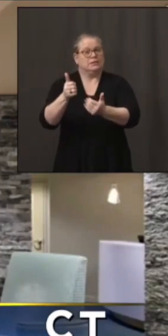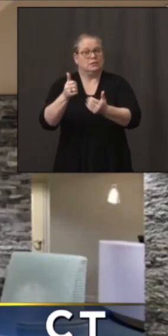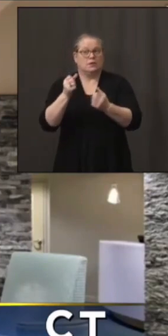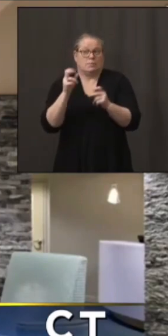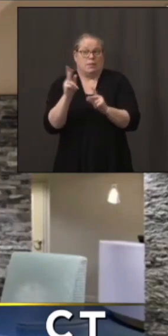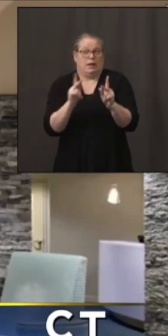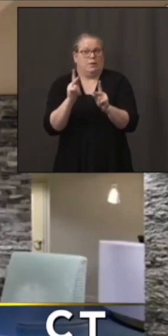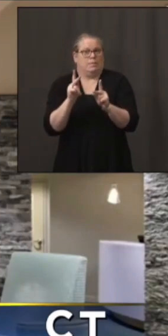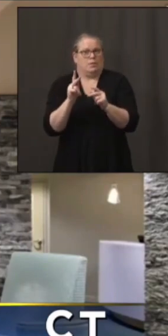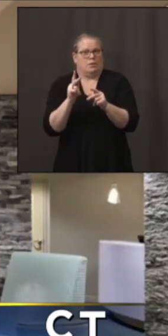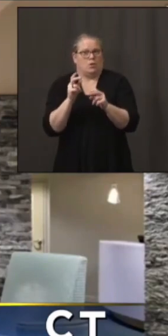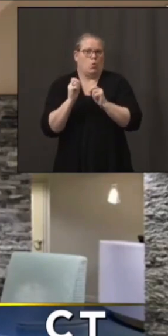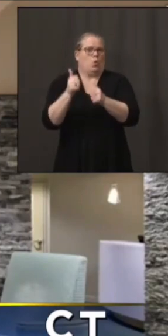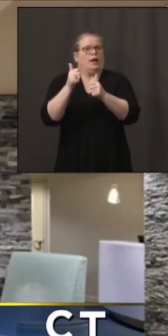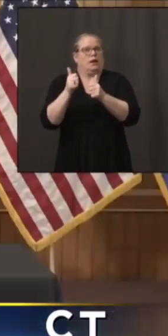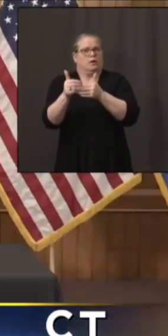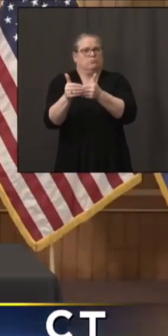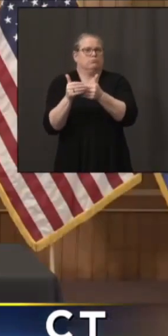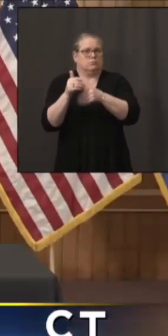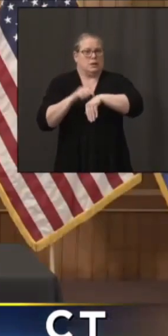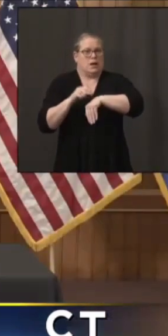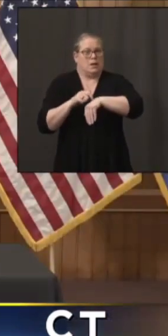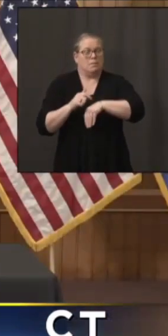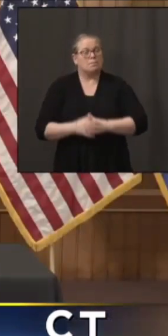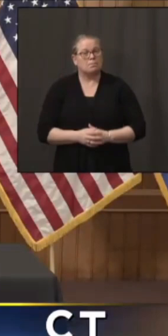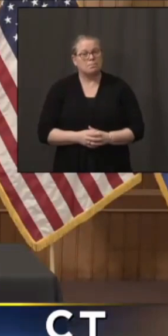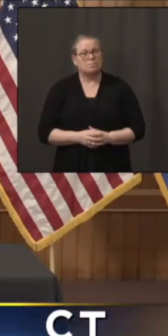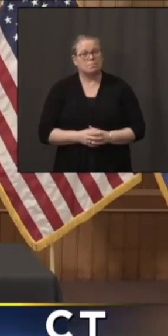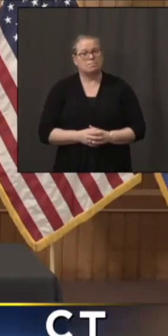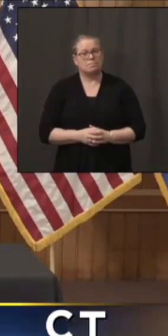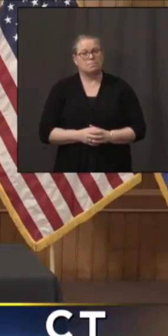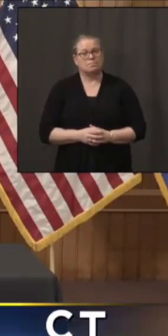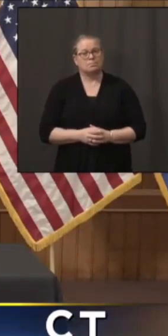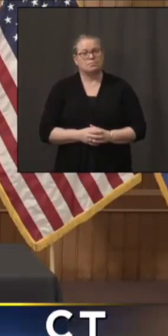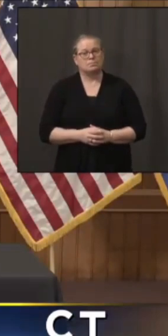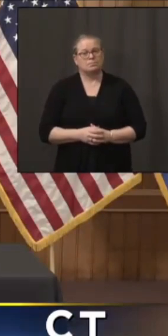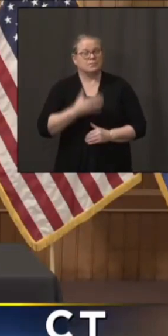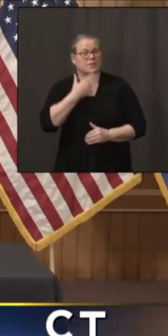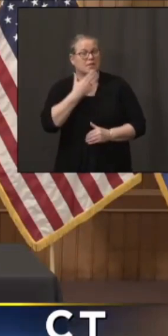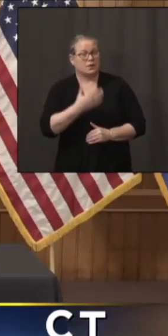short a period of time as possible. Thank you.